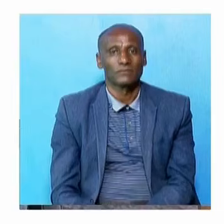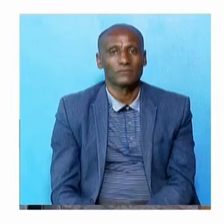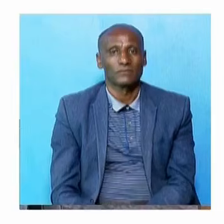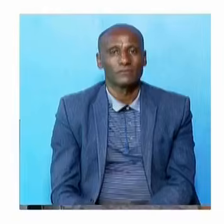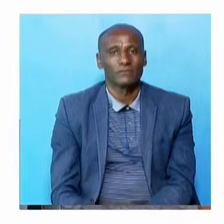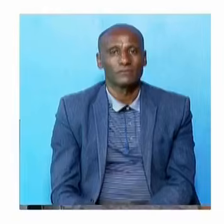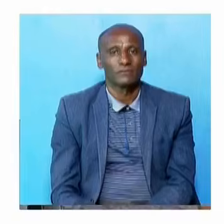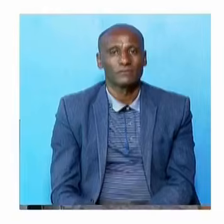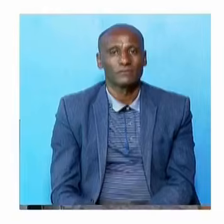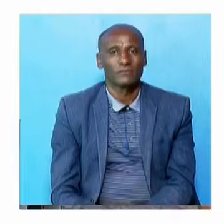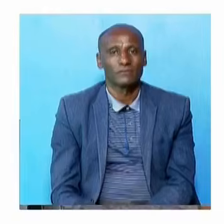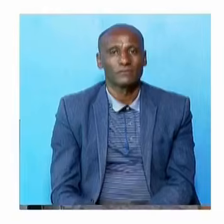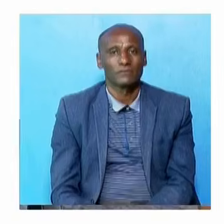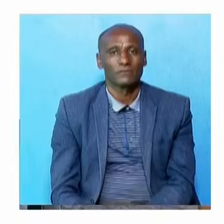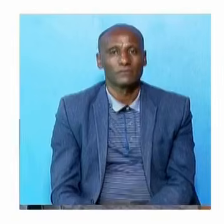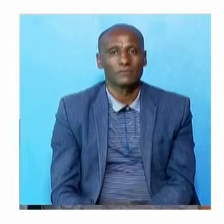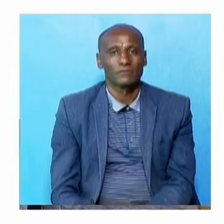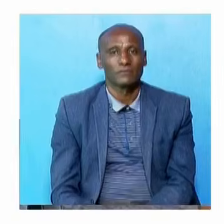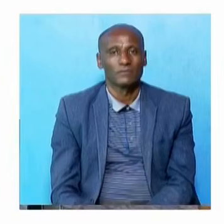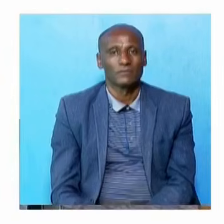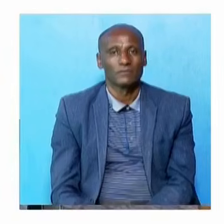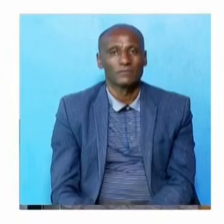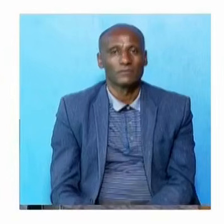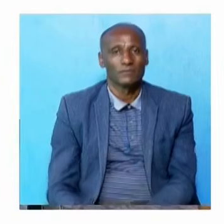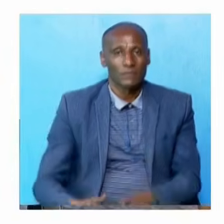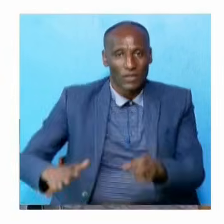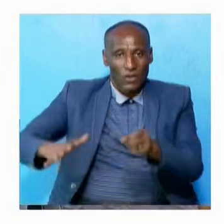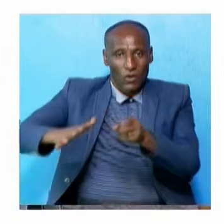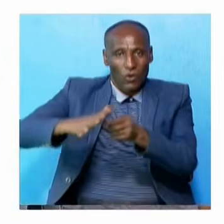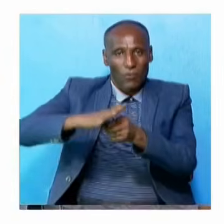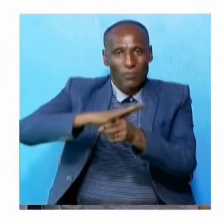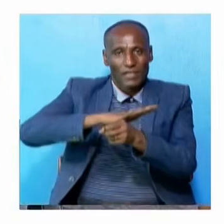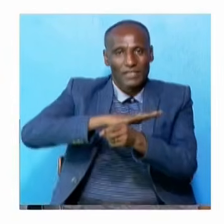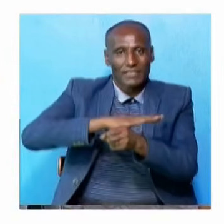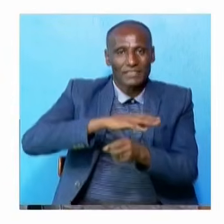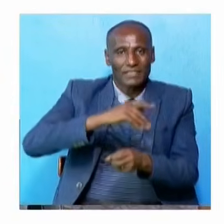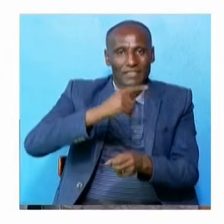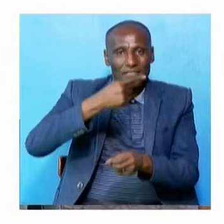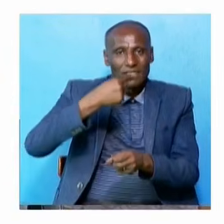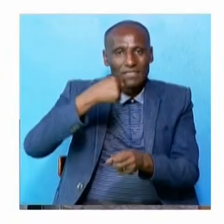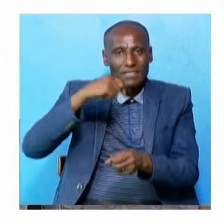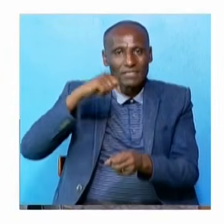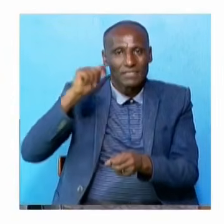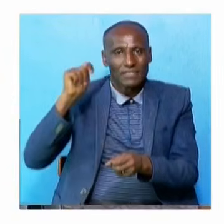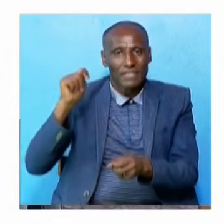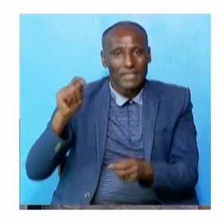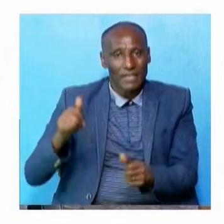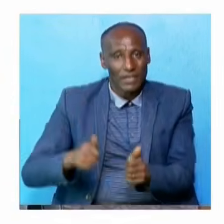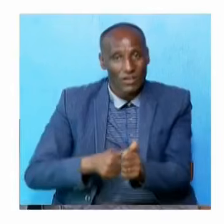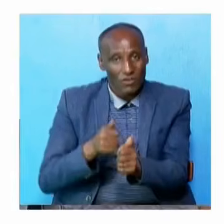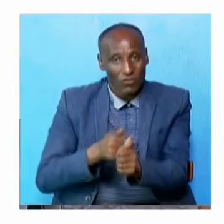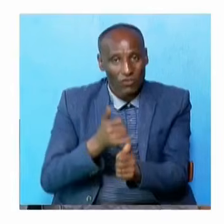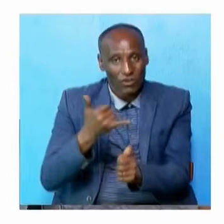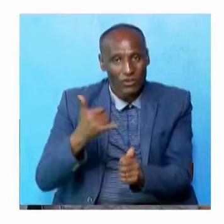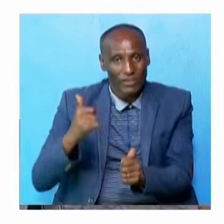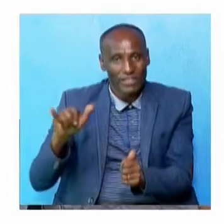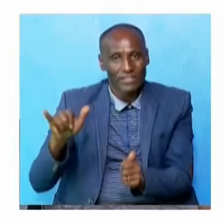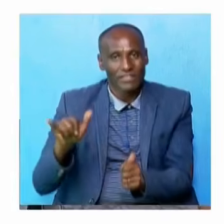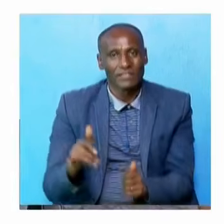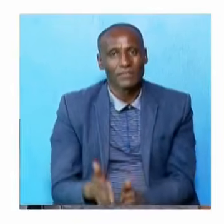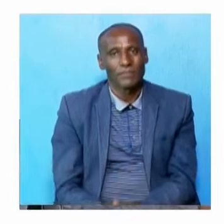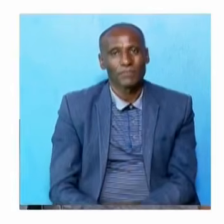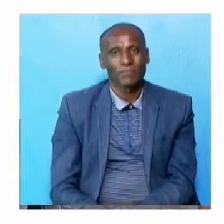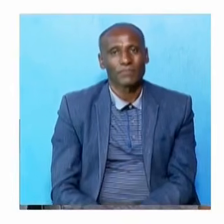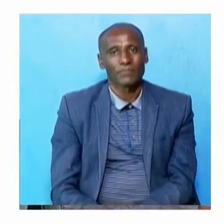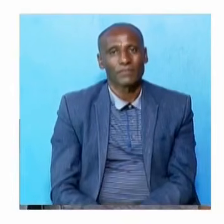Okay? Complete the following